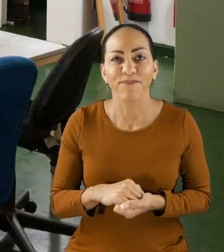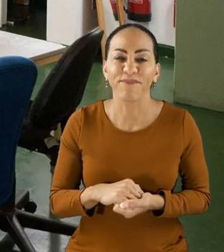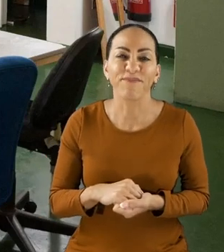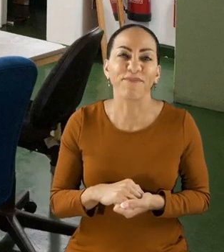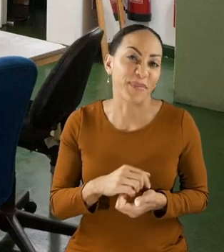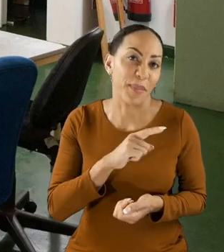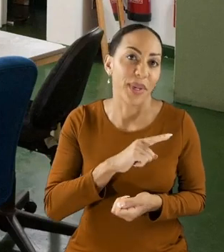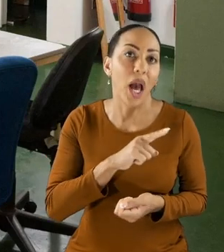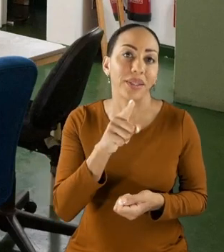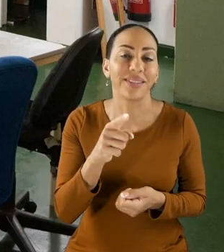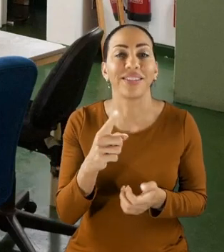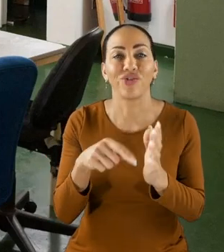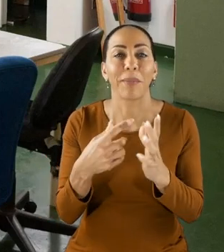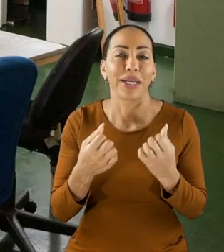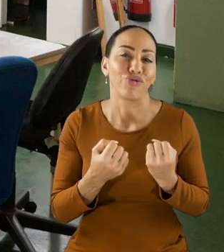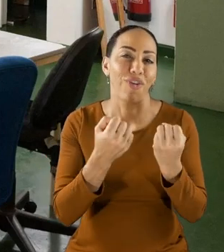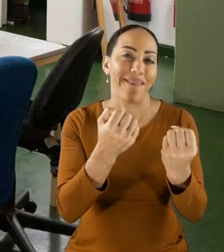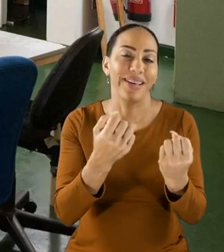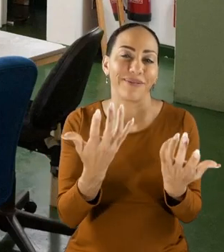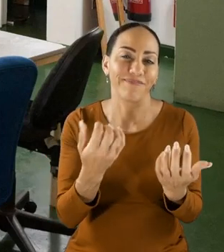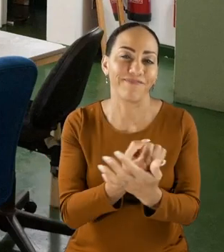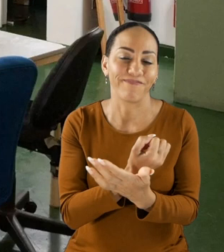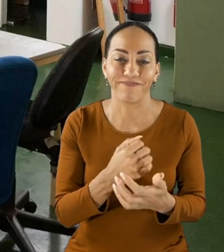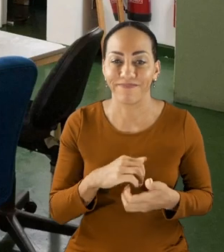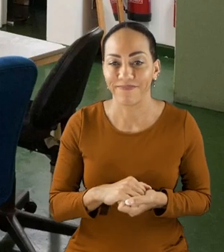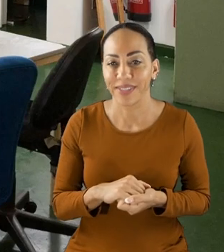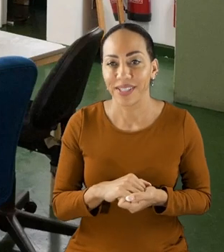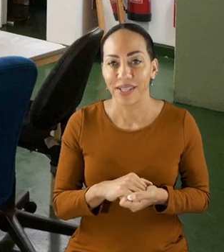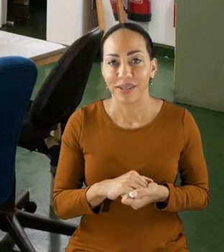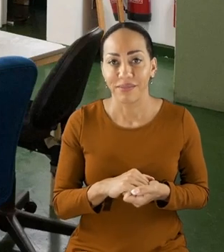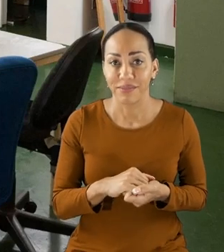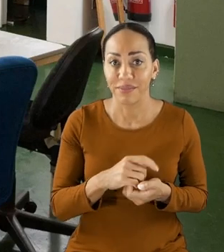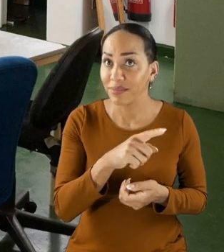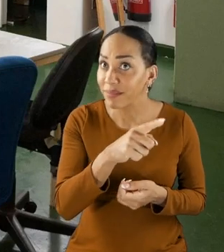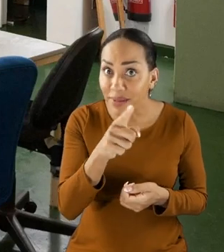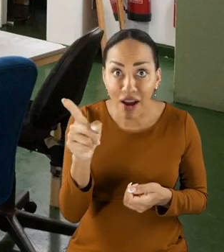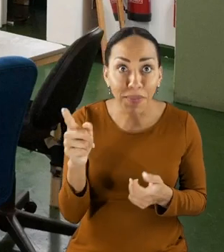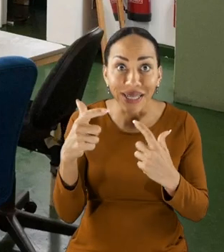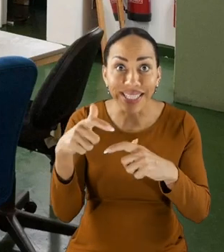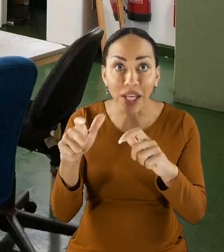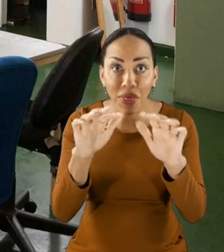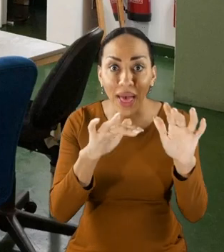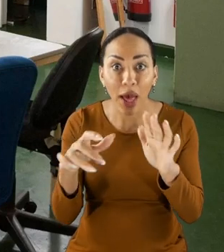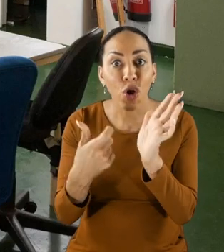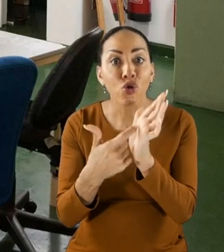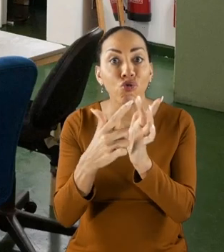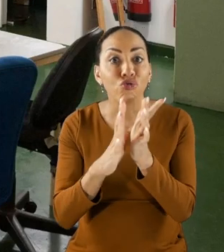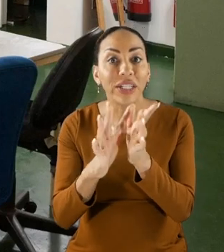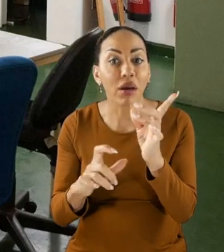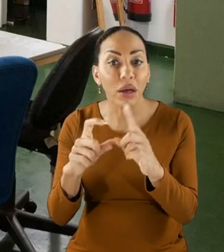that's the consequence of driving whilst on the internet. Is everyone still there? Richard, you're still there,